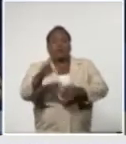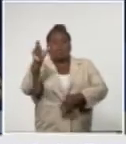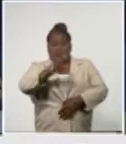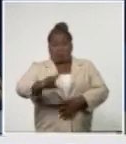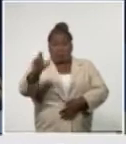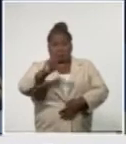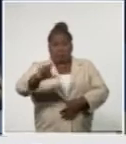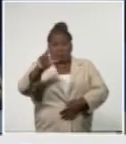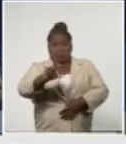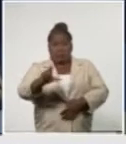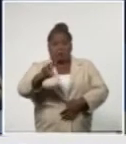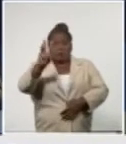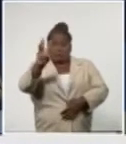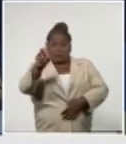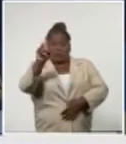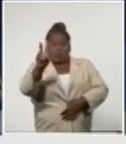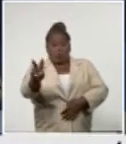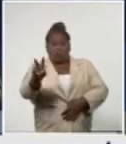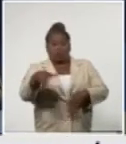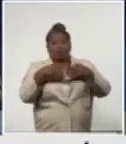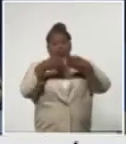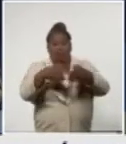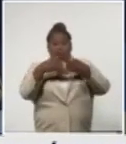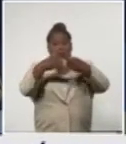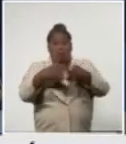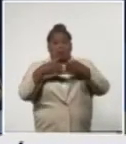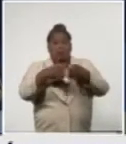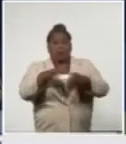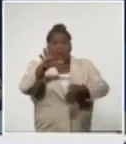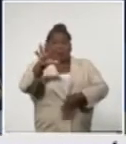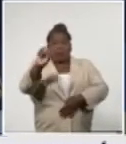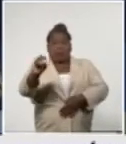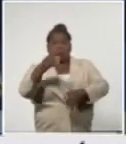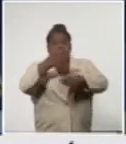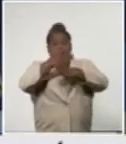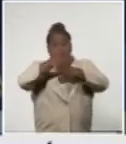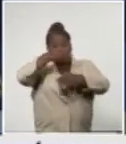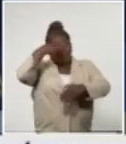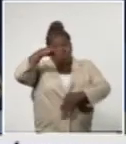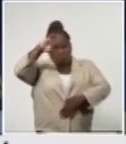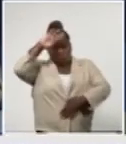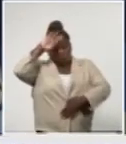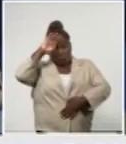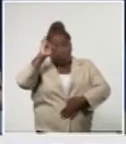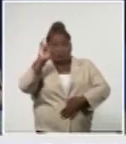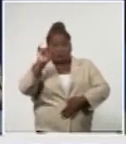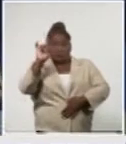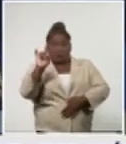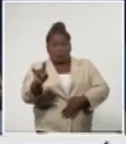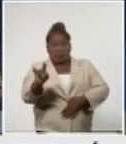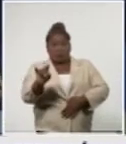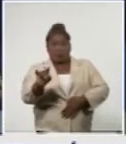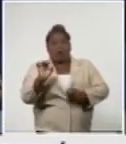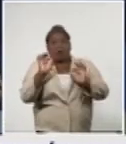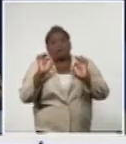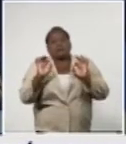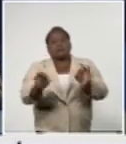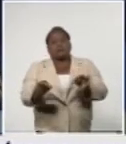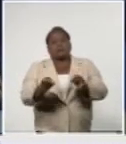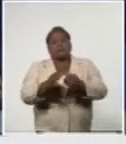75, Matanzas with 154, Cienfuegos with 39, Camagüey with